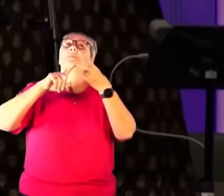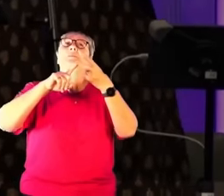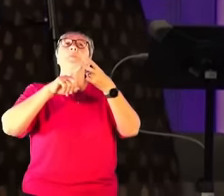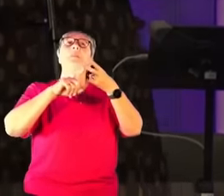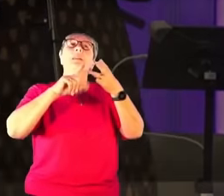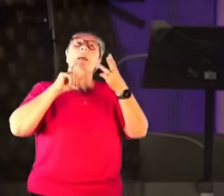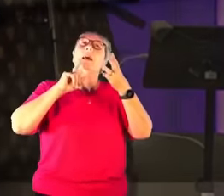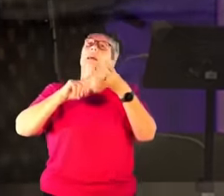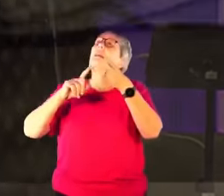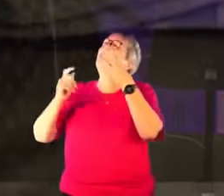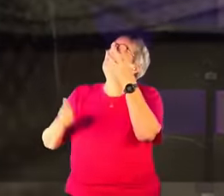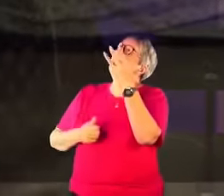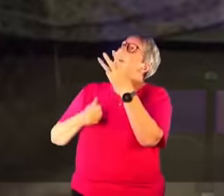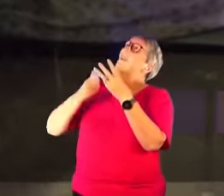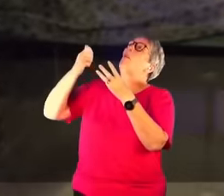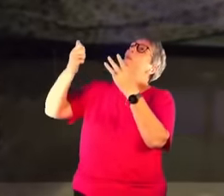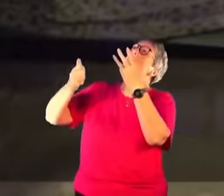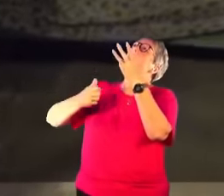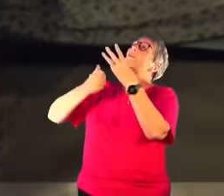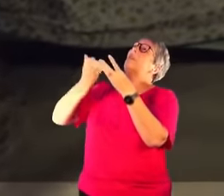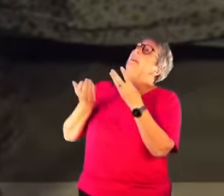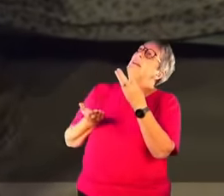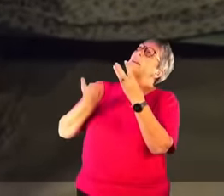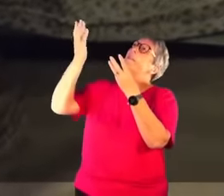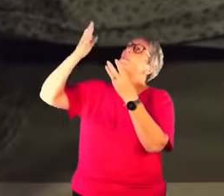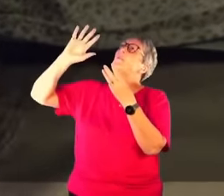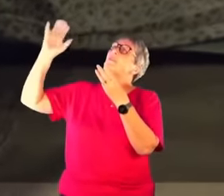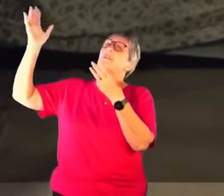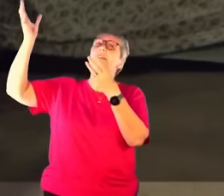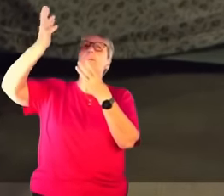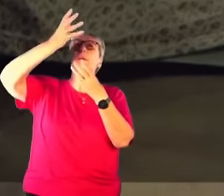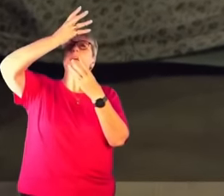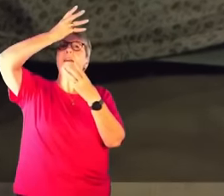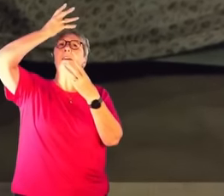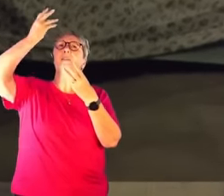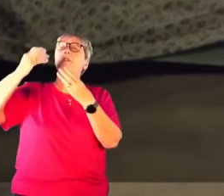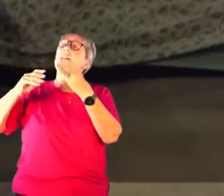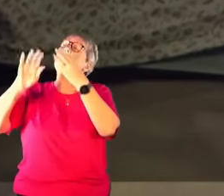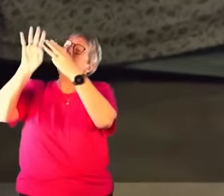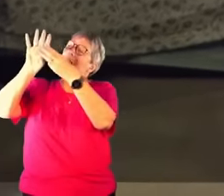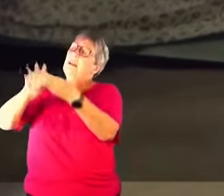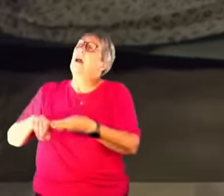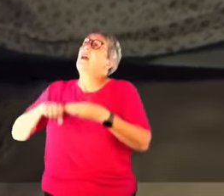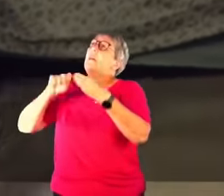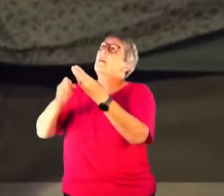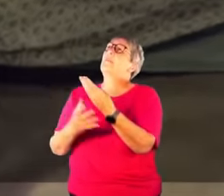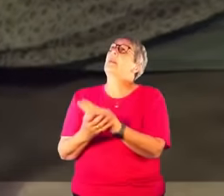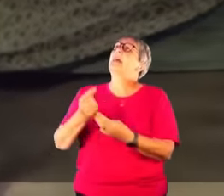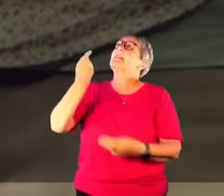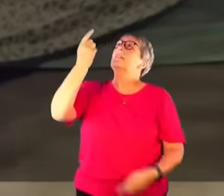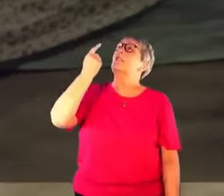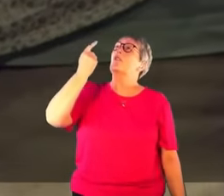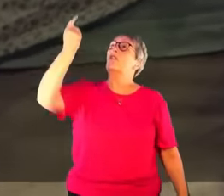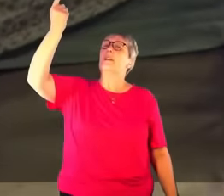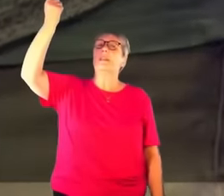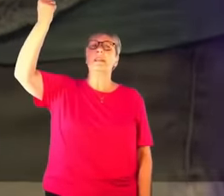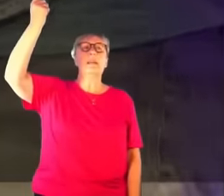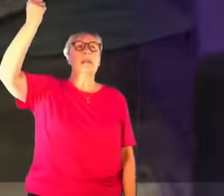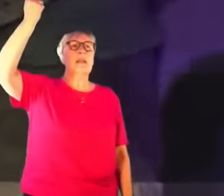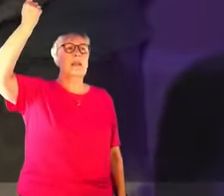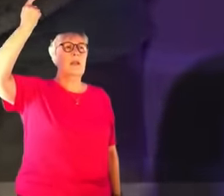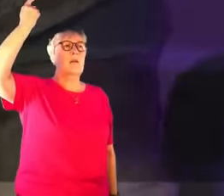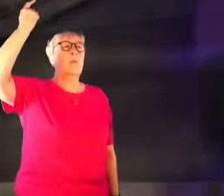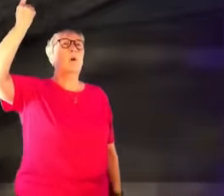Son, giving glory to the Spirit, the blessed